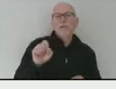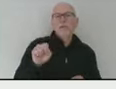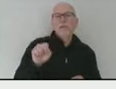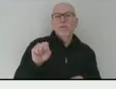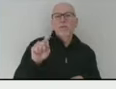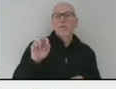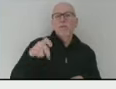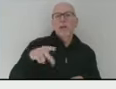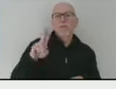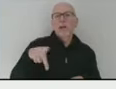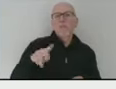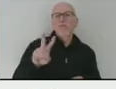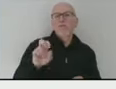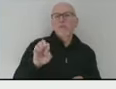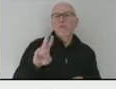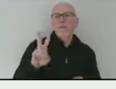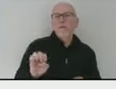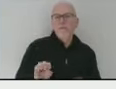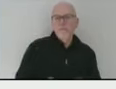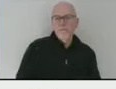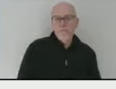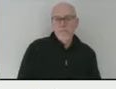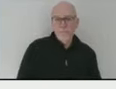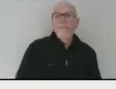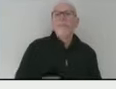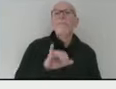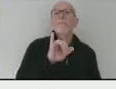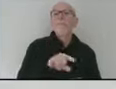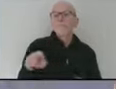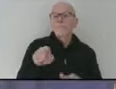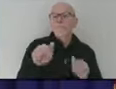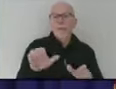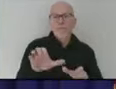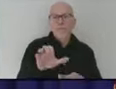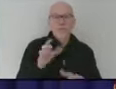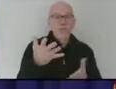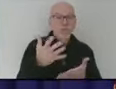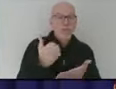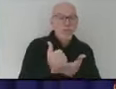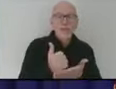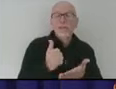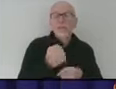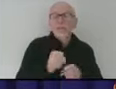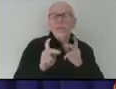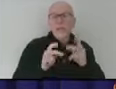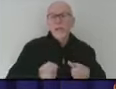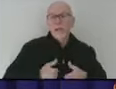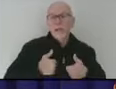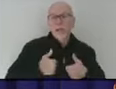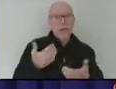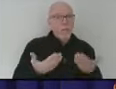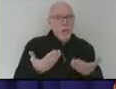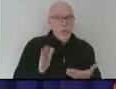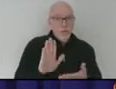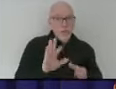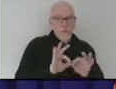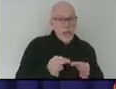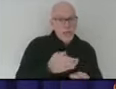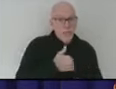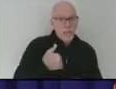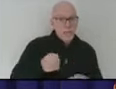bit.ly/student-step-up-to-serve. These are things that you can do to save lives, and those lives might just be your own family members'